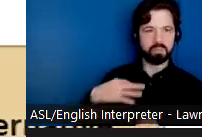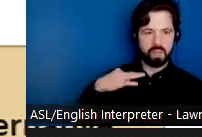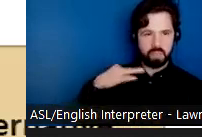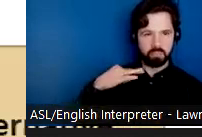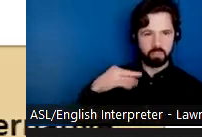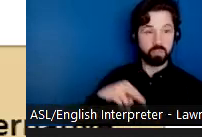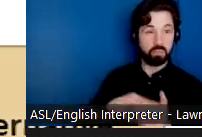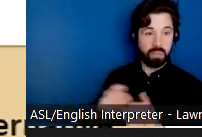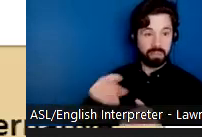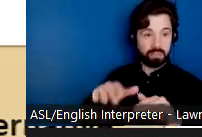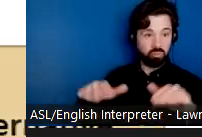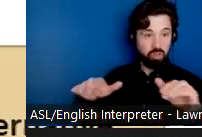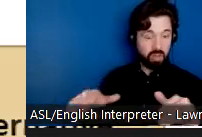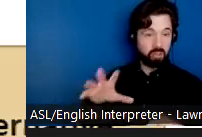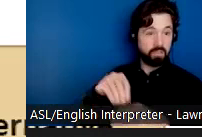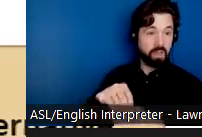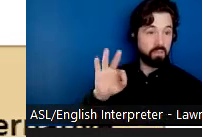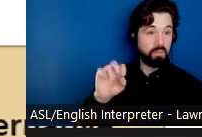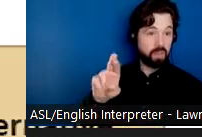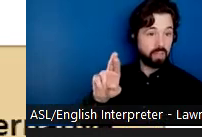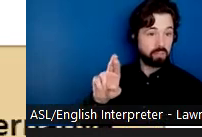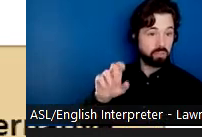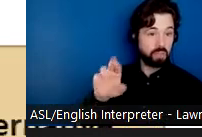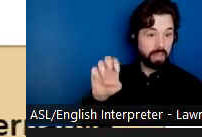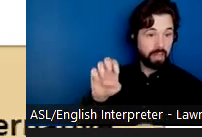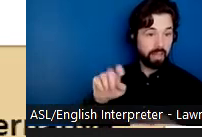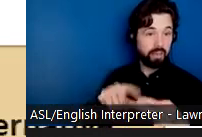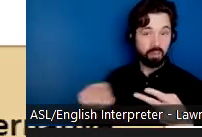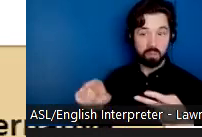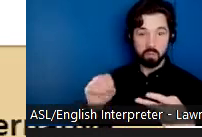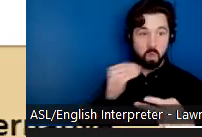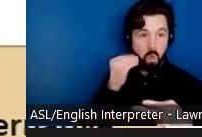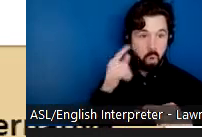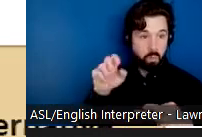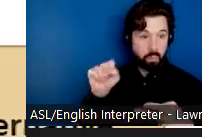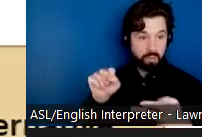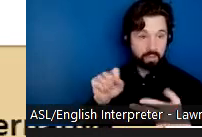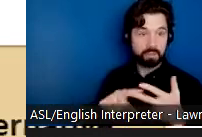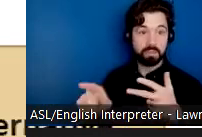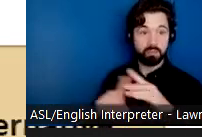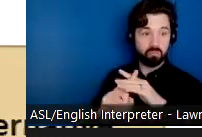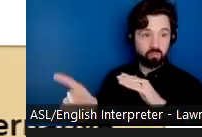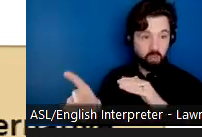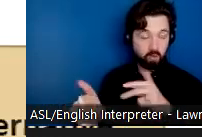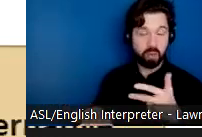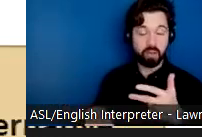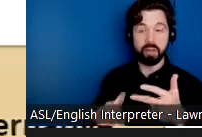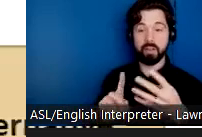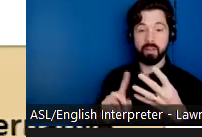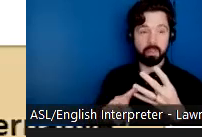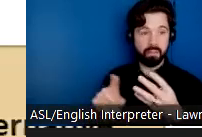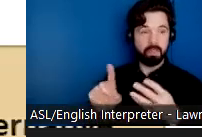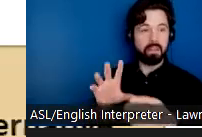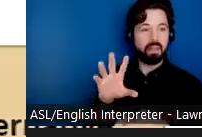care, experiencing homelessness, a runaway, part of a migrant household, or attending Head